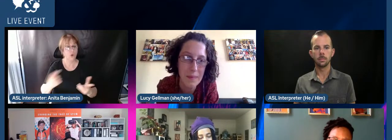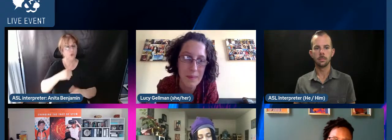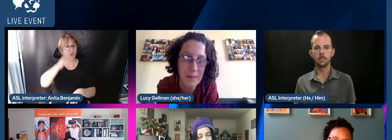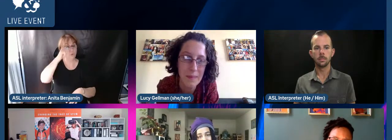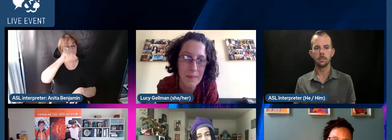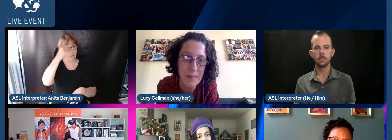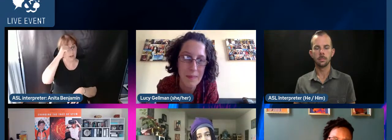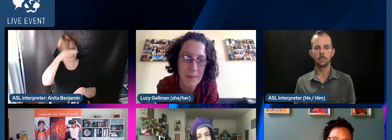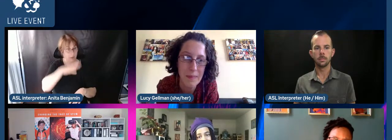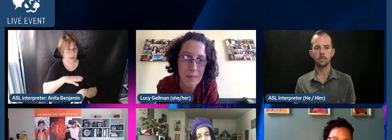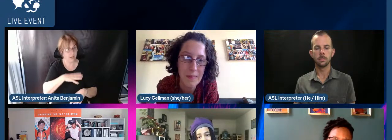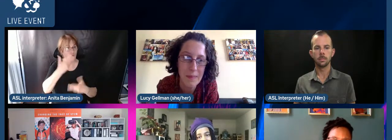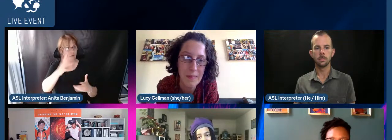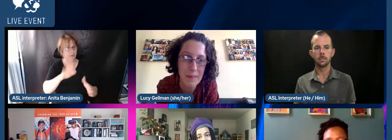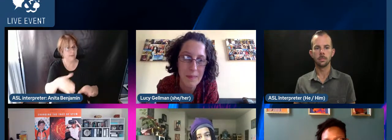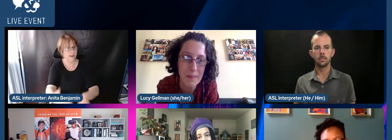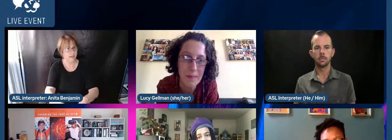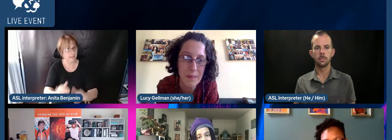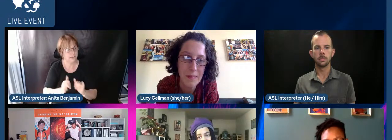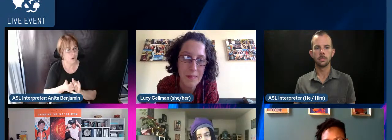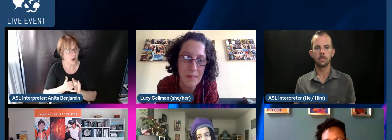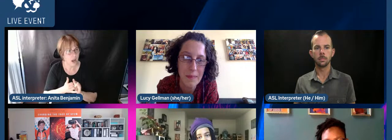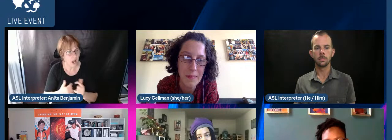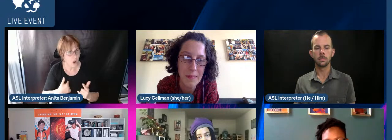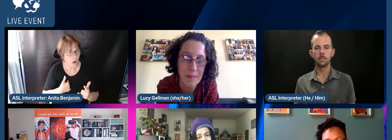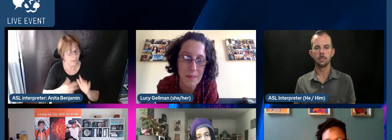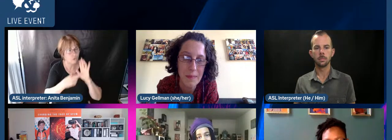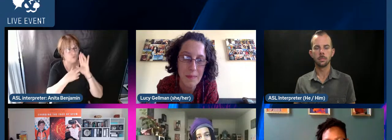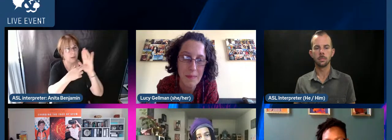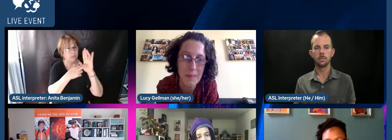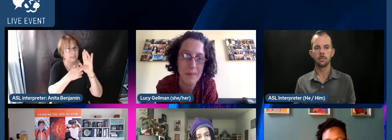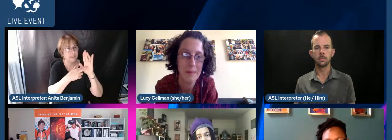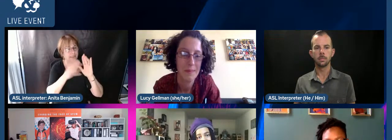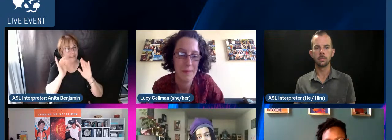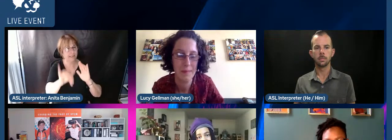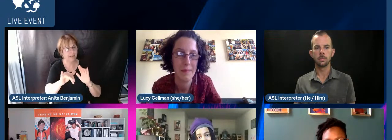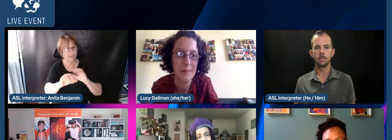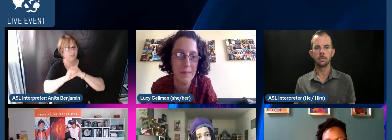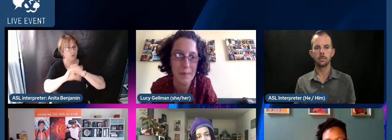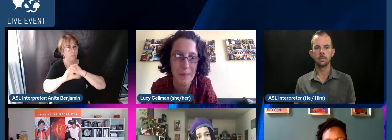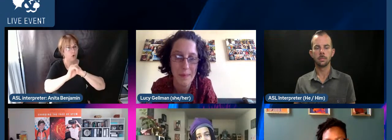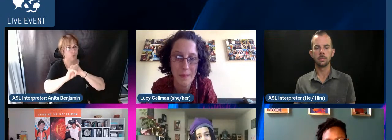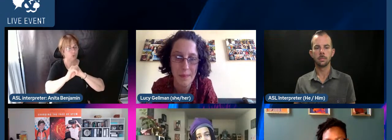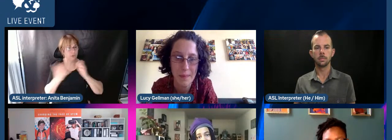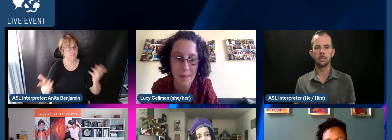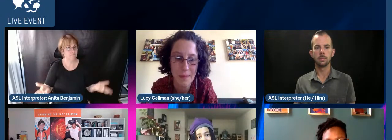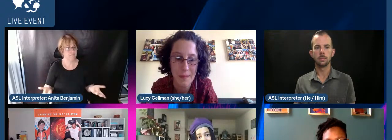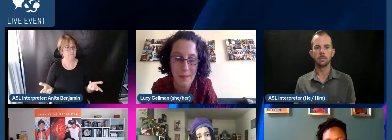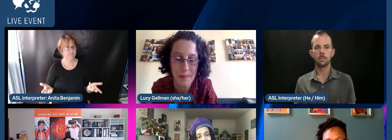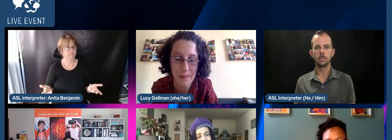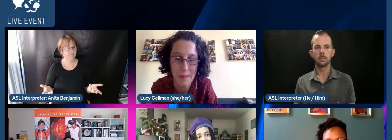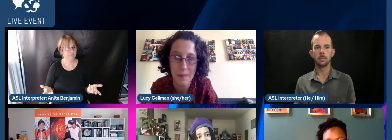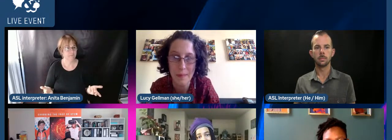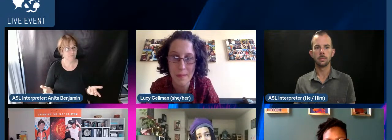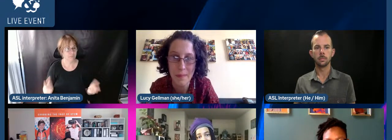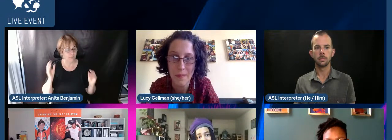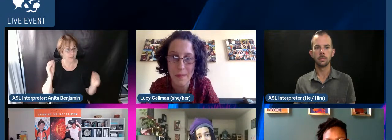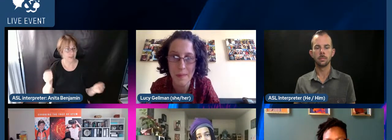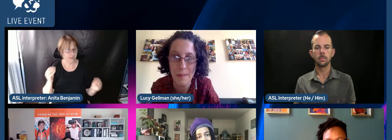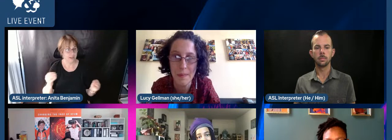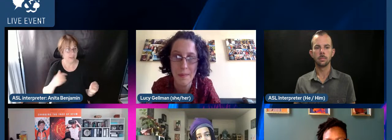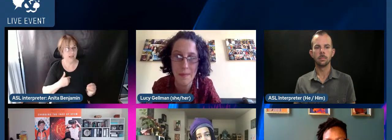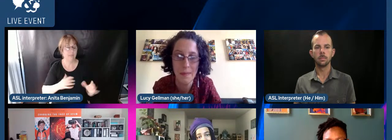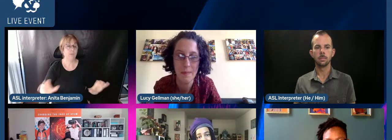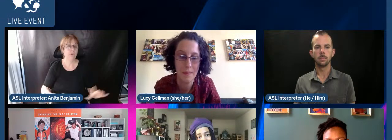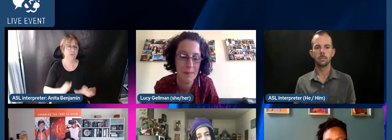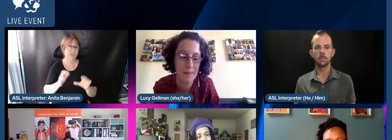won me diamonds. So how come I am not represented in that commercial? And so there are things that we do every